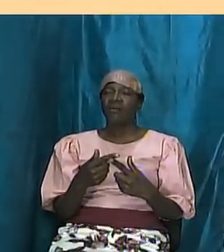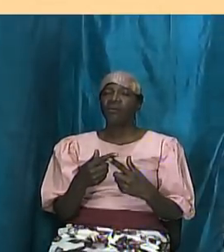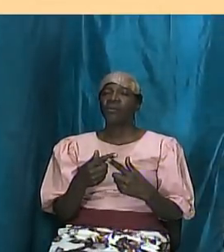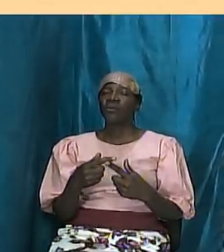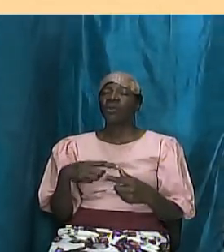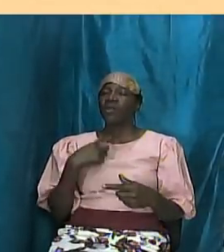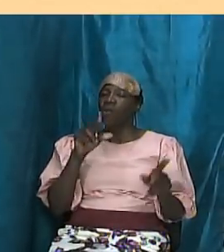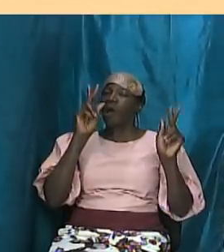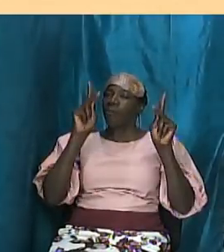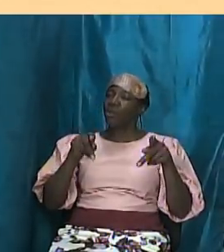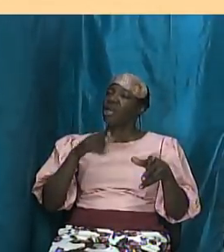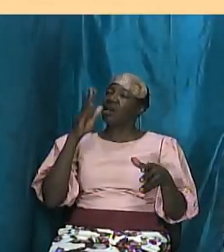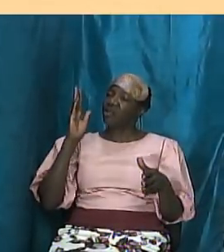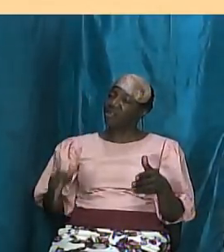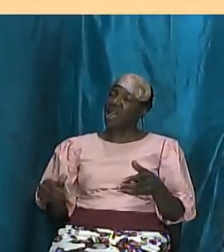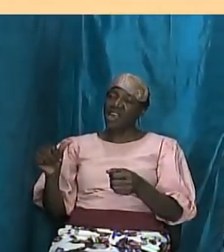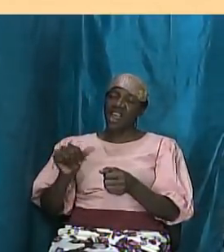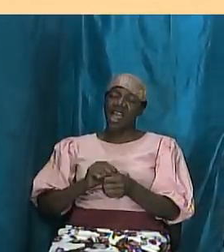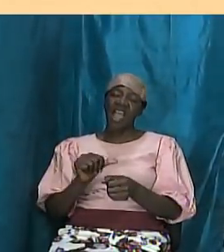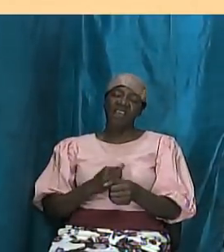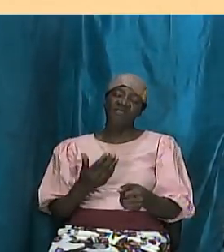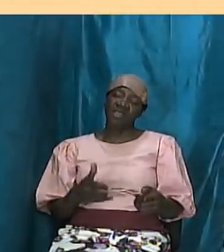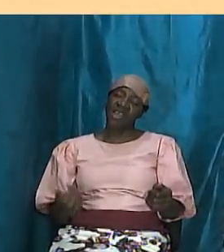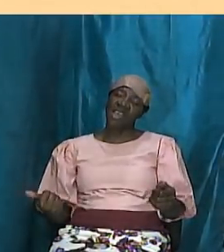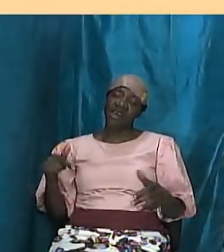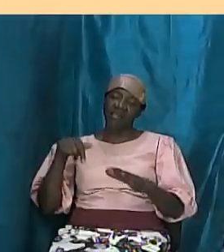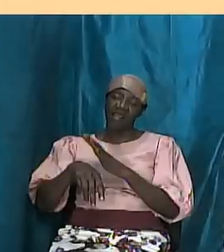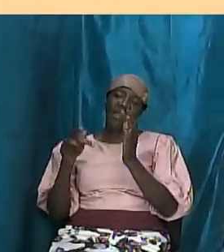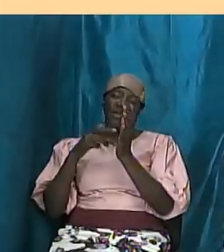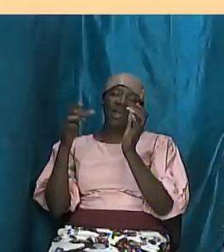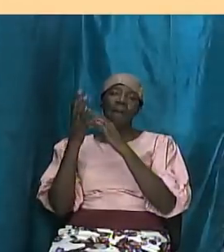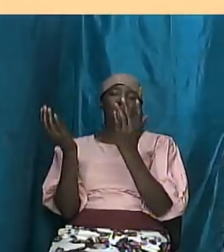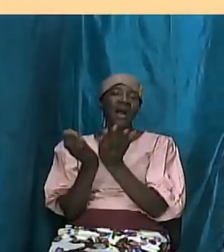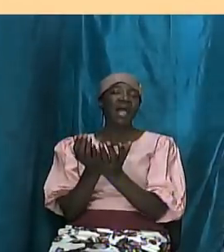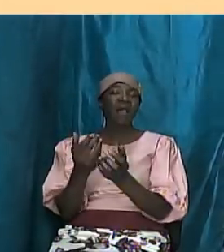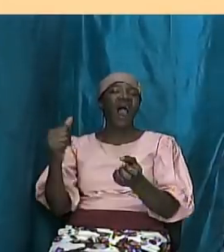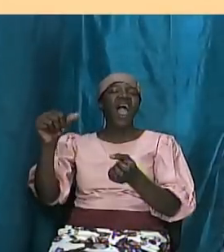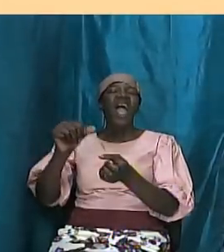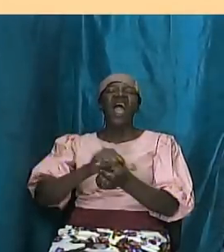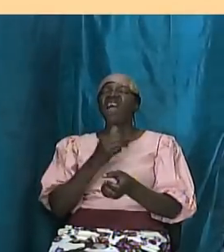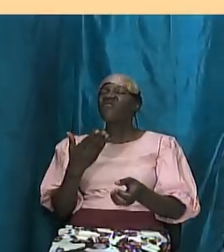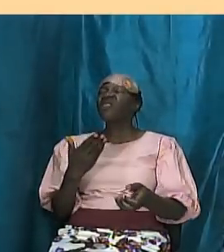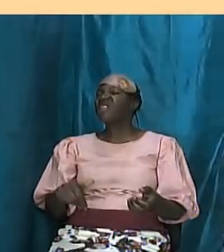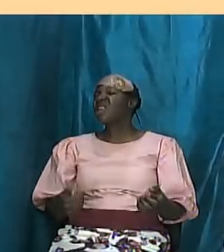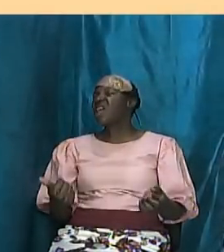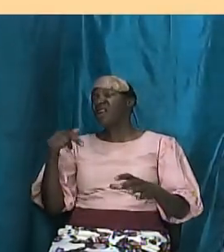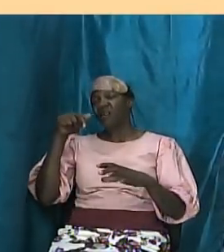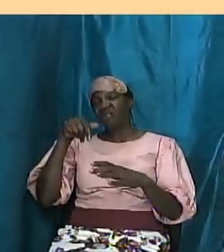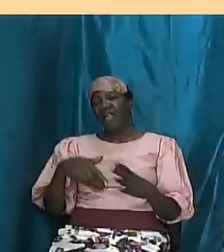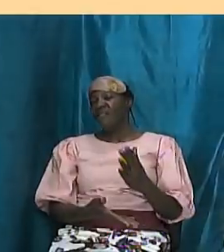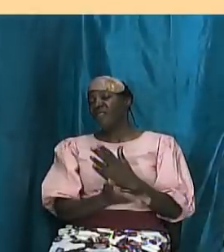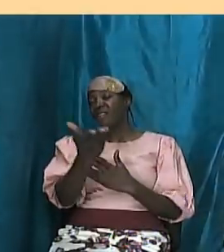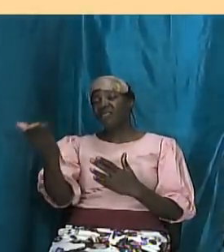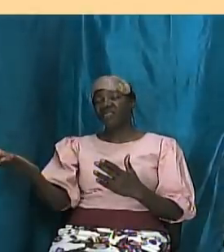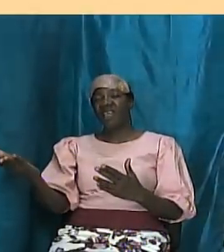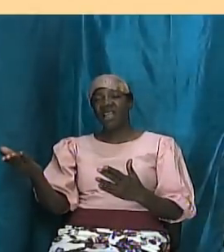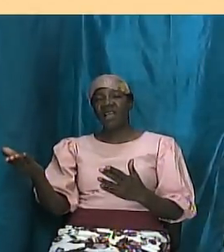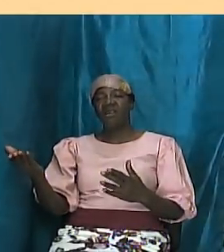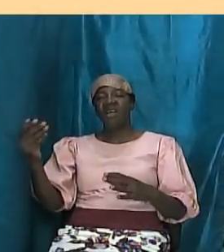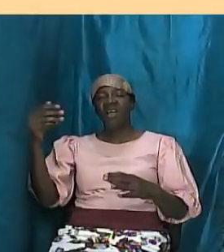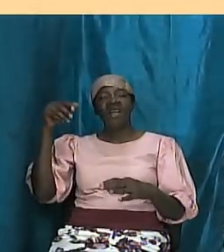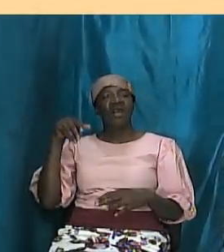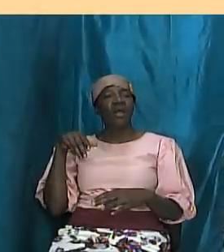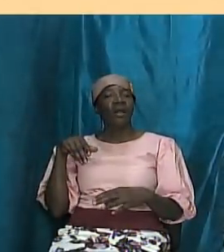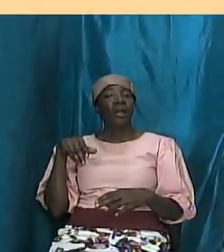are putting aside everything else in the Bible, because everything else that is there is